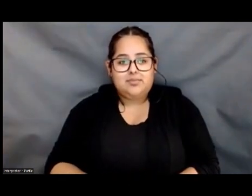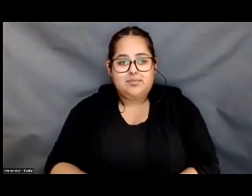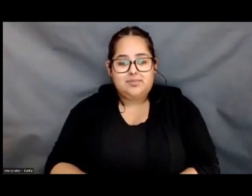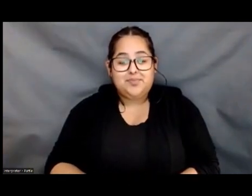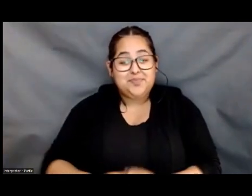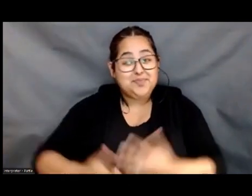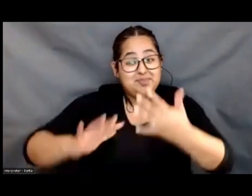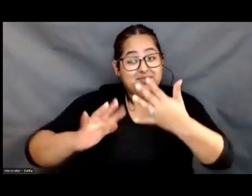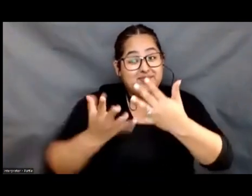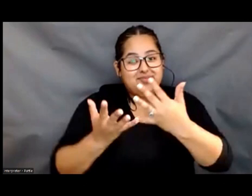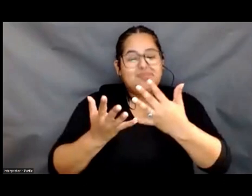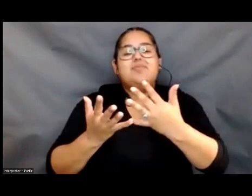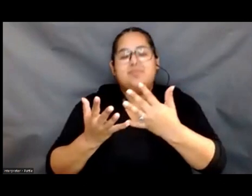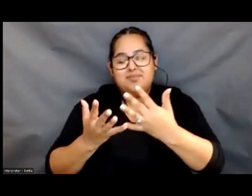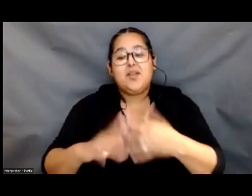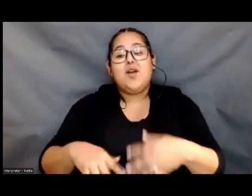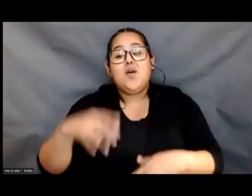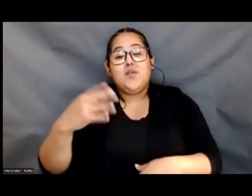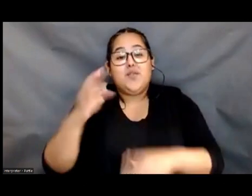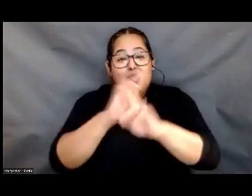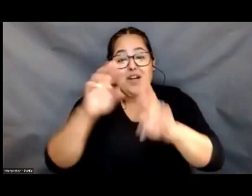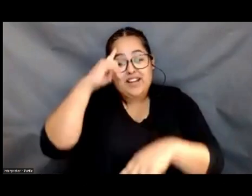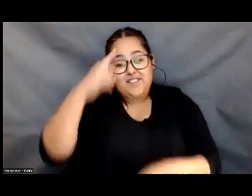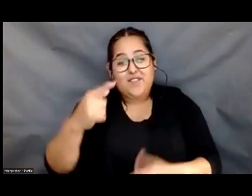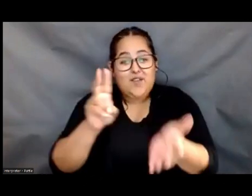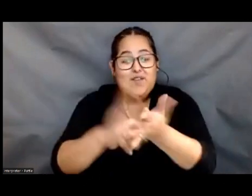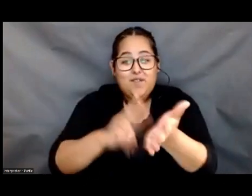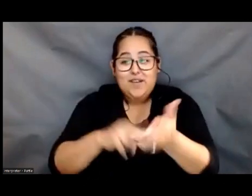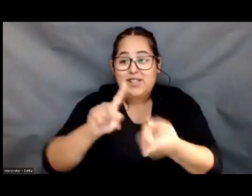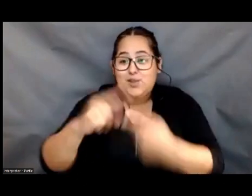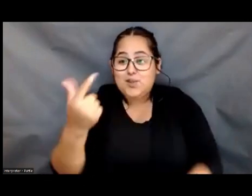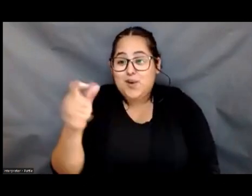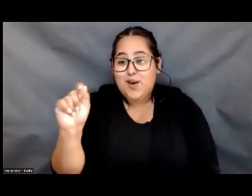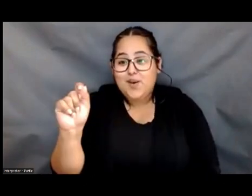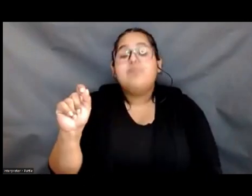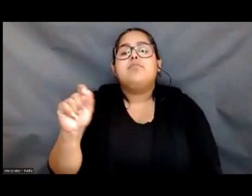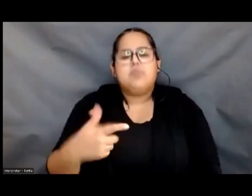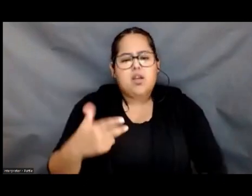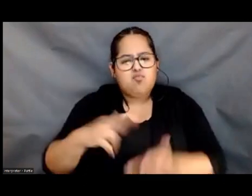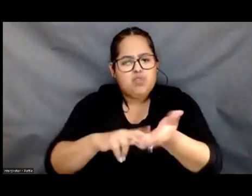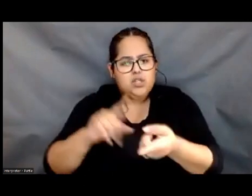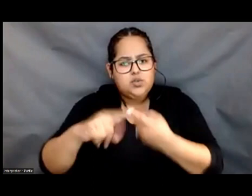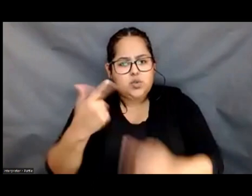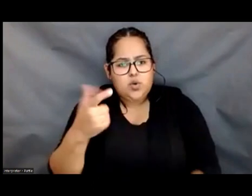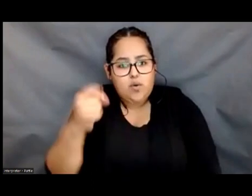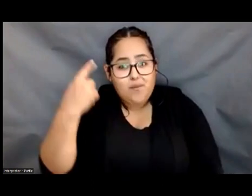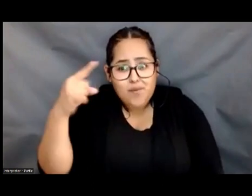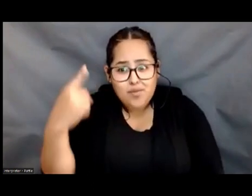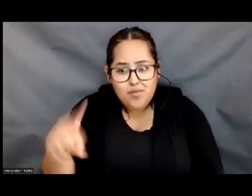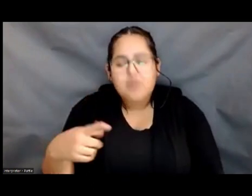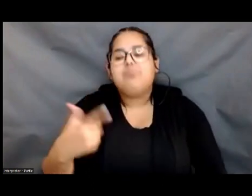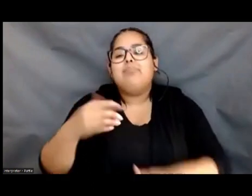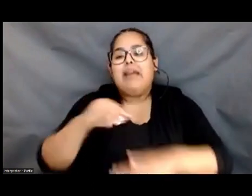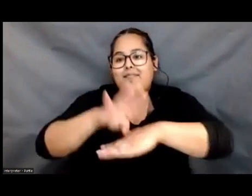And then step 5, ready for Reg to Go. So students will attend Reg to Go to receive advising on their first